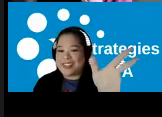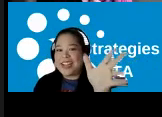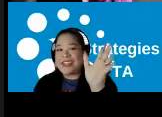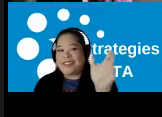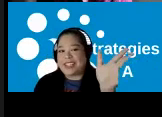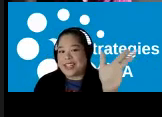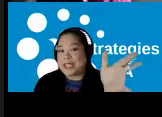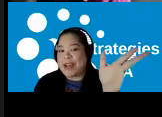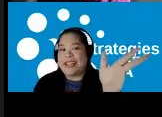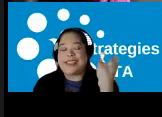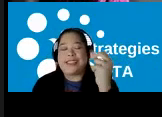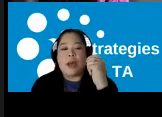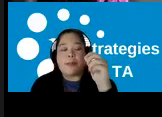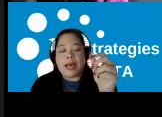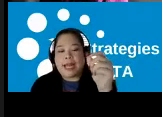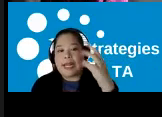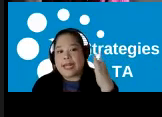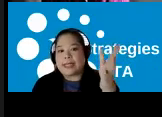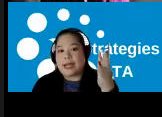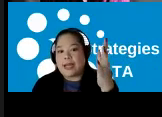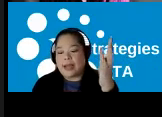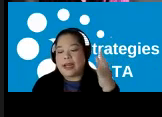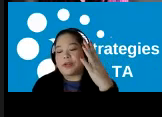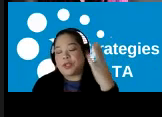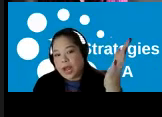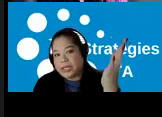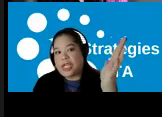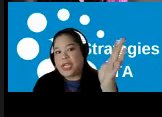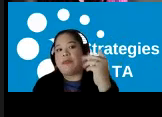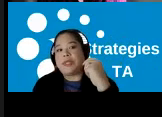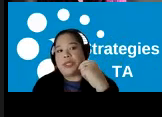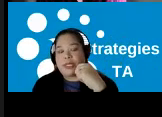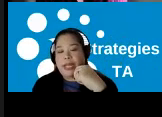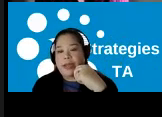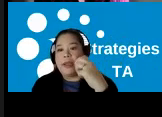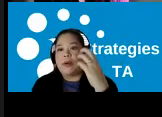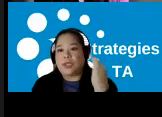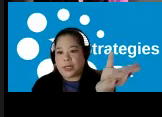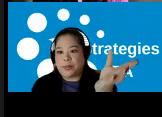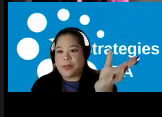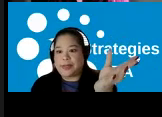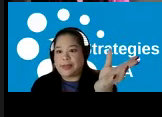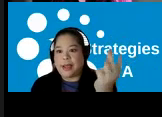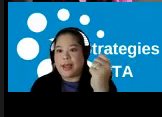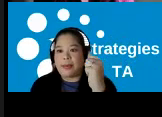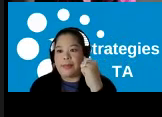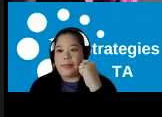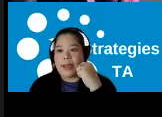when that's an expense, but it is another strategy in reducing child